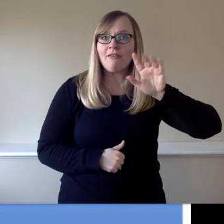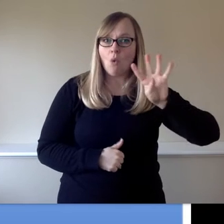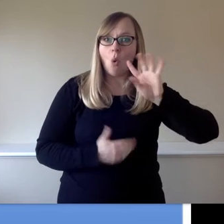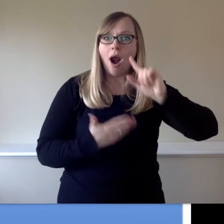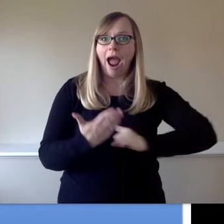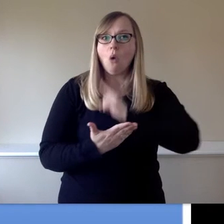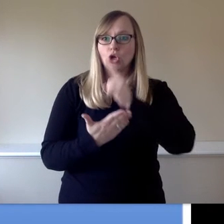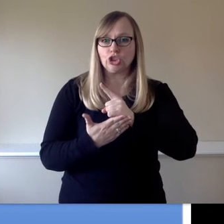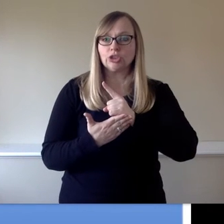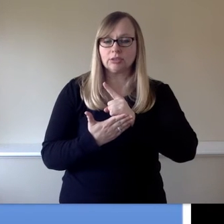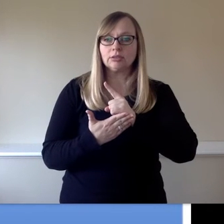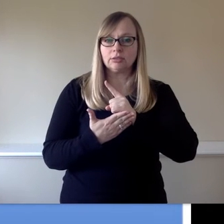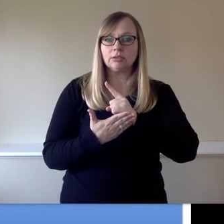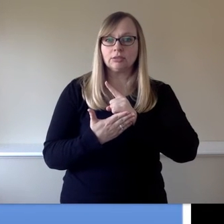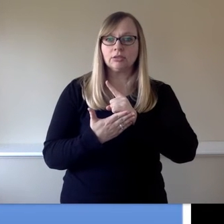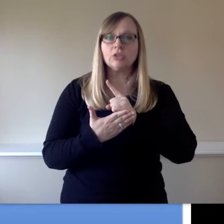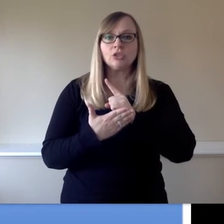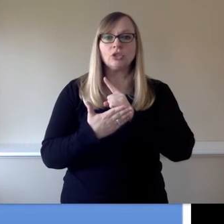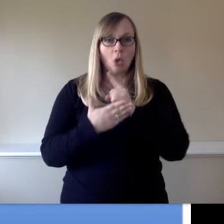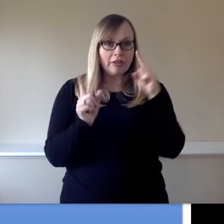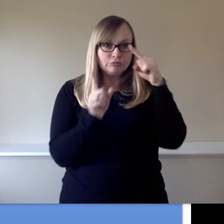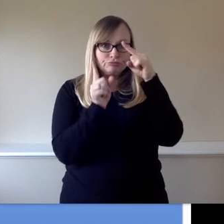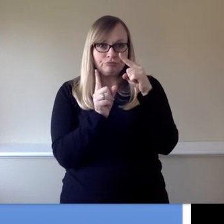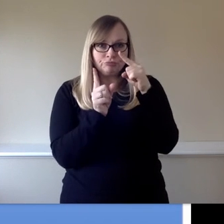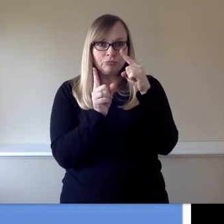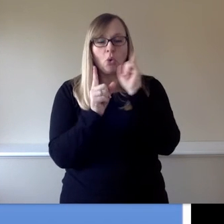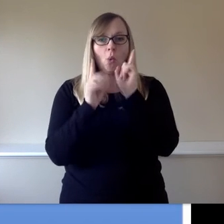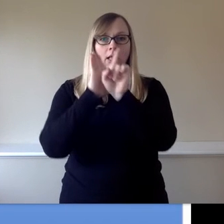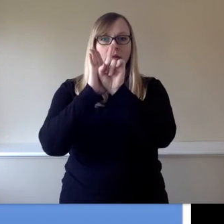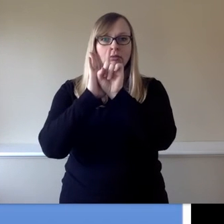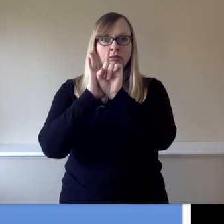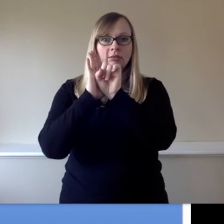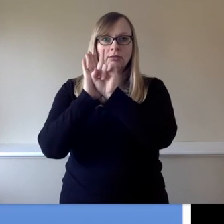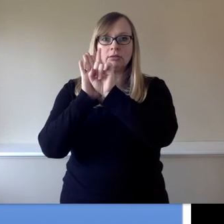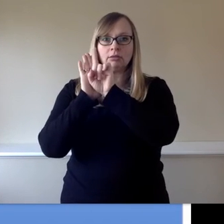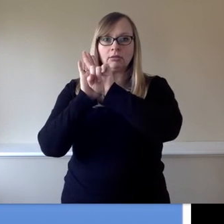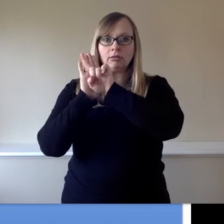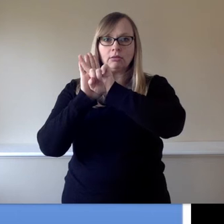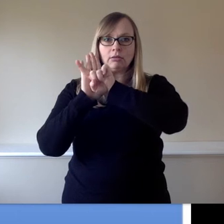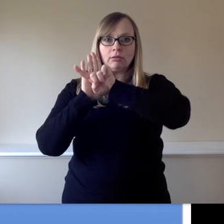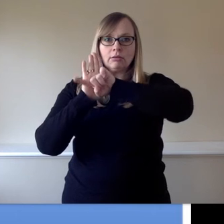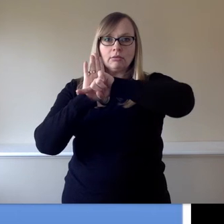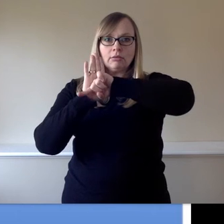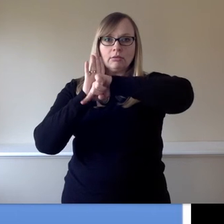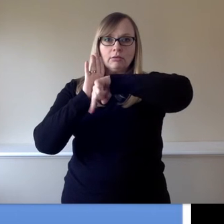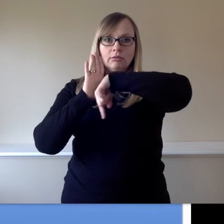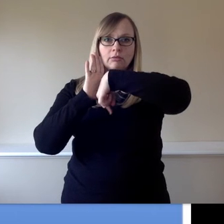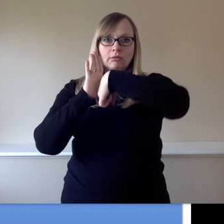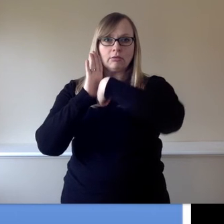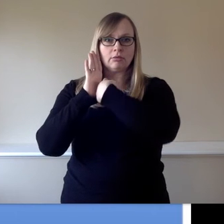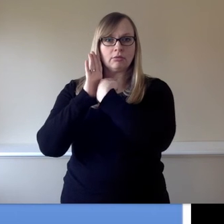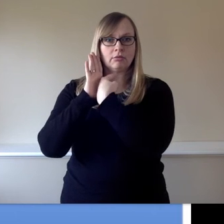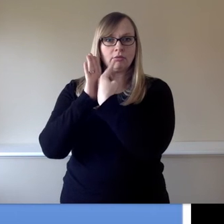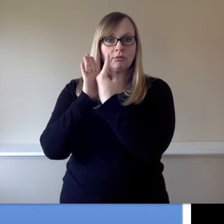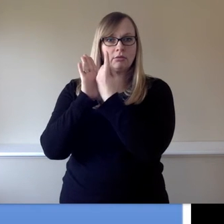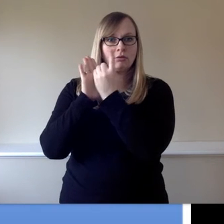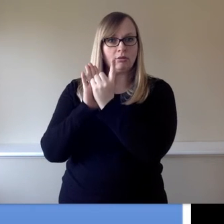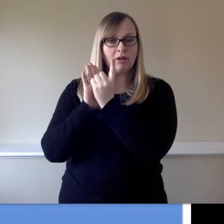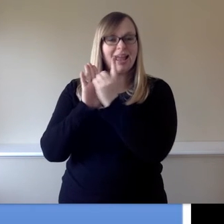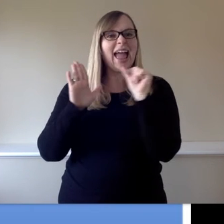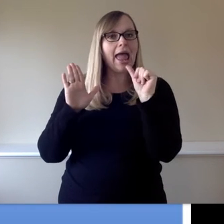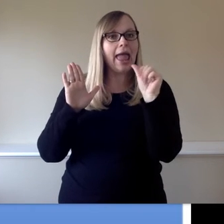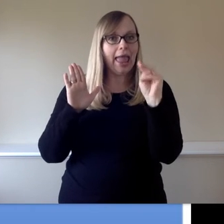This hour hand will travel to each time in AM, coming back to the 12